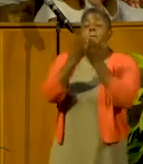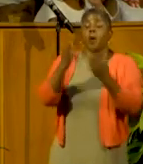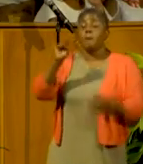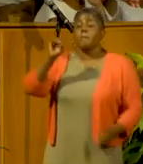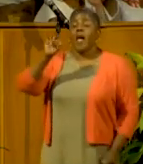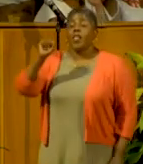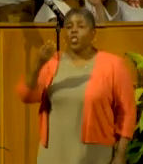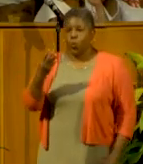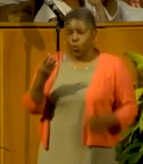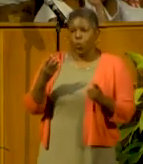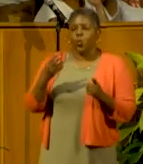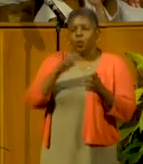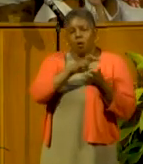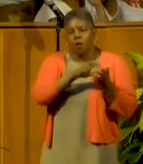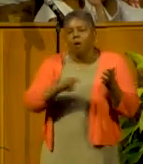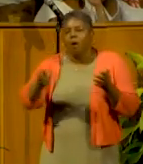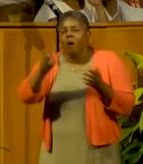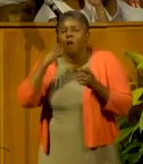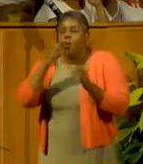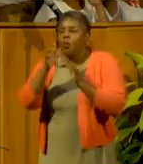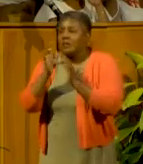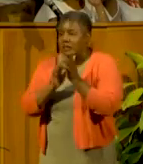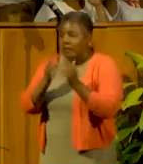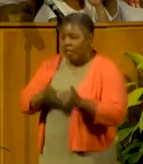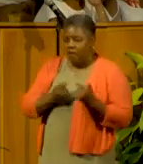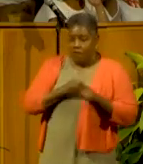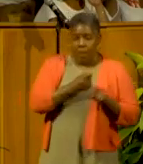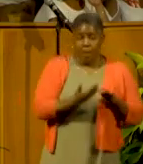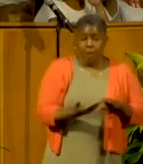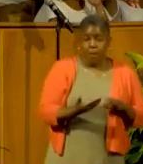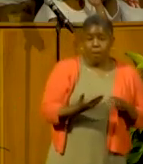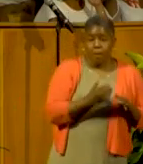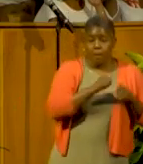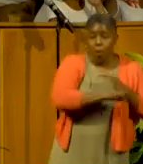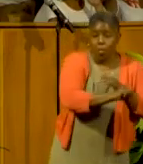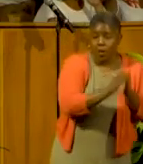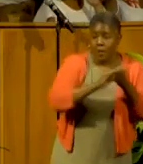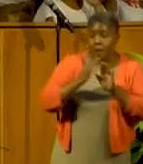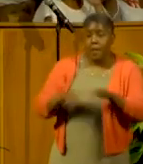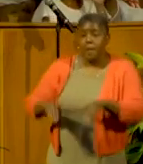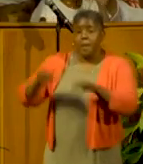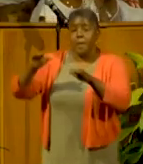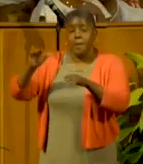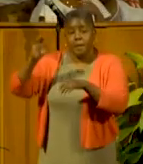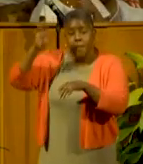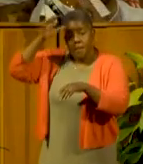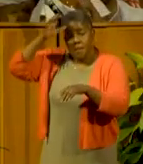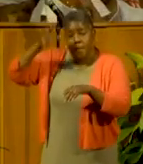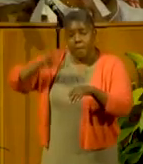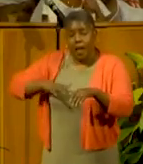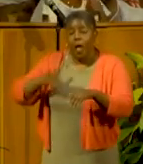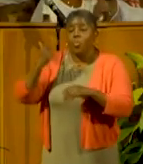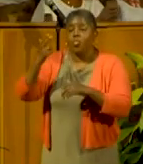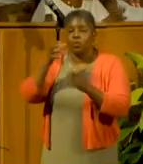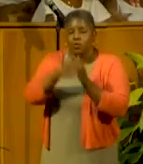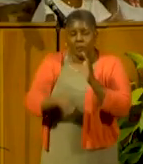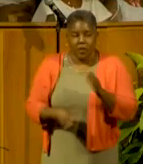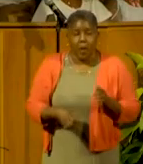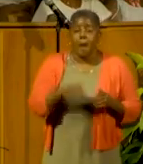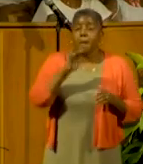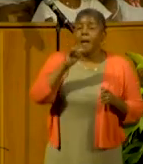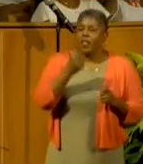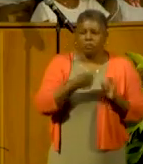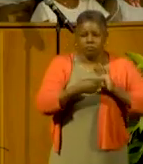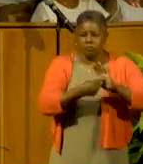Matthew takes us on a journey of Jesus' life from birth to manhood in 3 chapters. Matthew is explicit